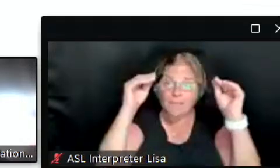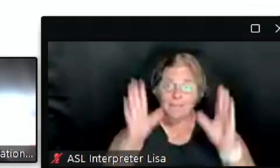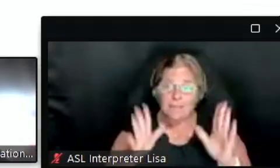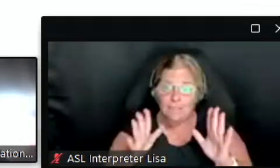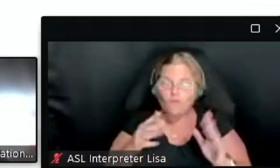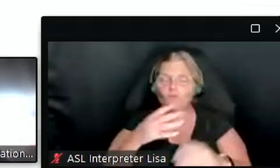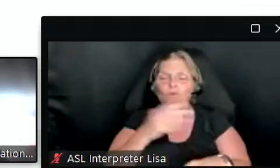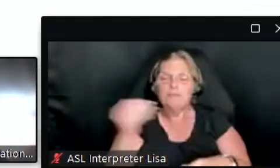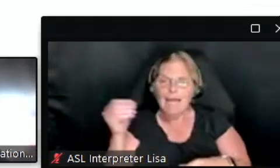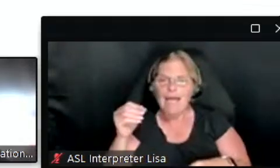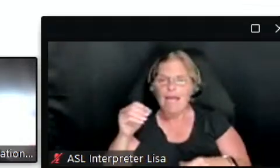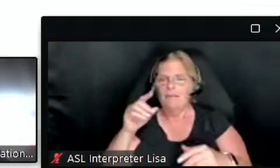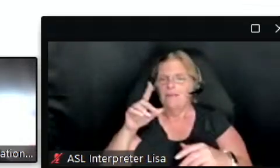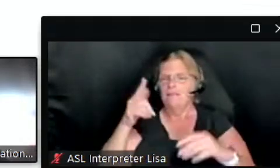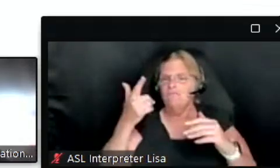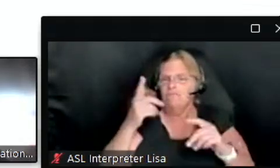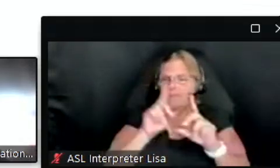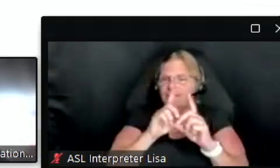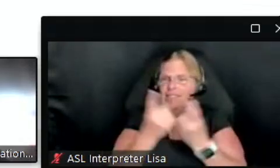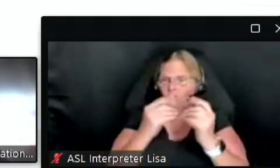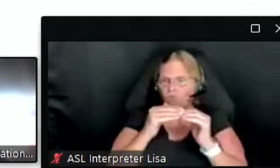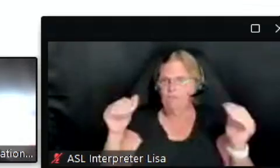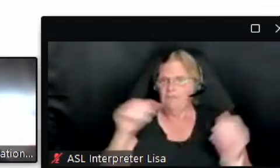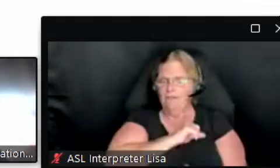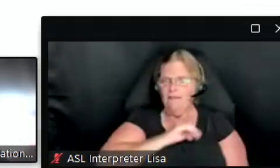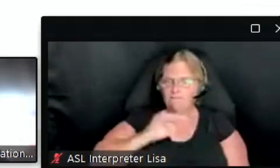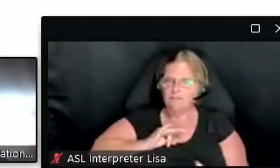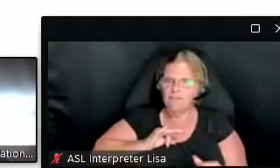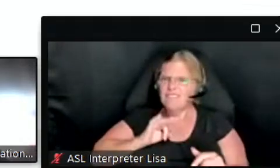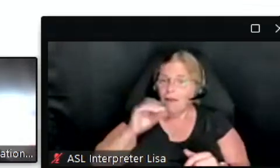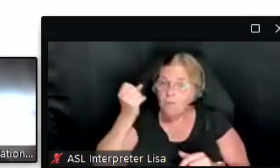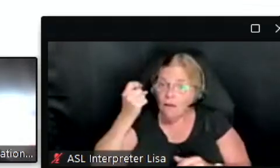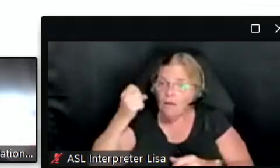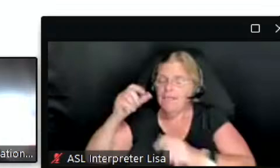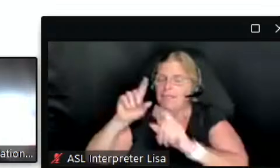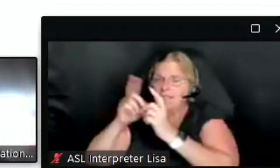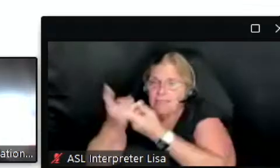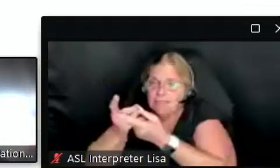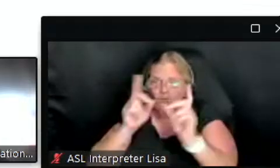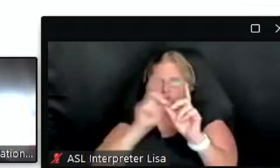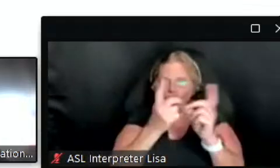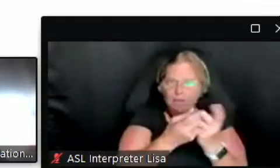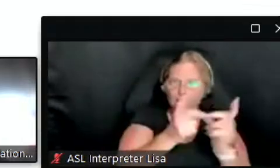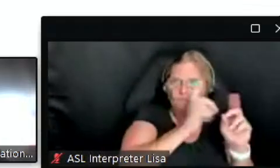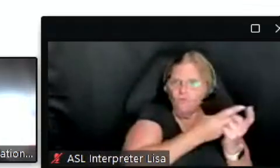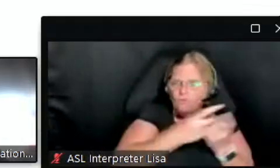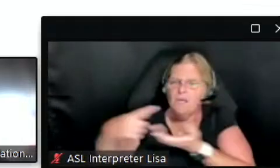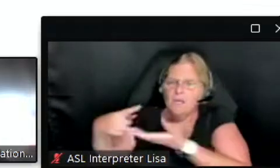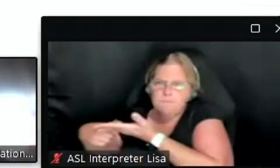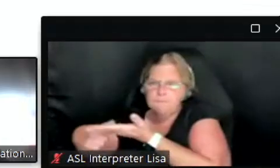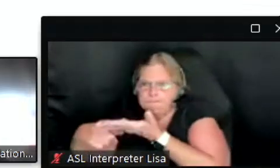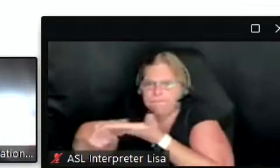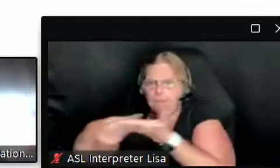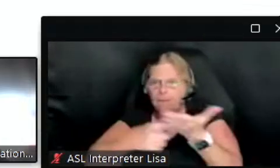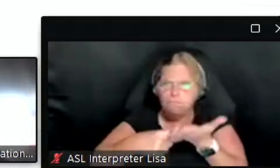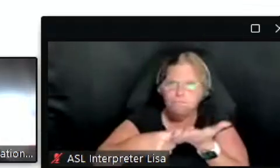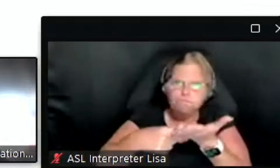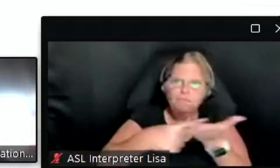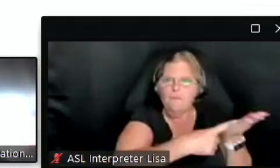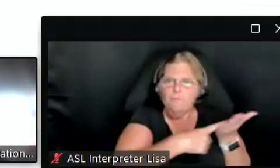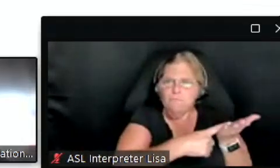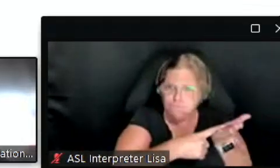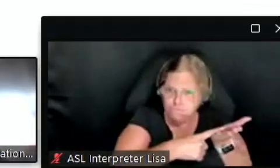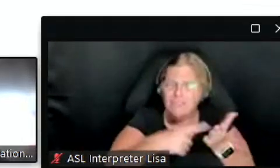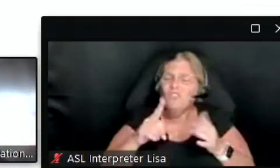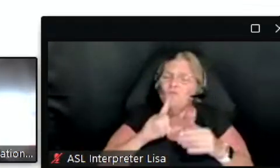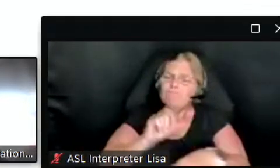level staff in each district and talk about the state of teaching, how it really is, and more listening.